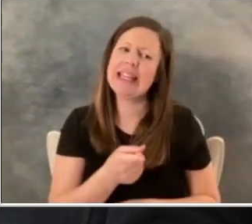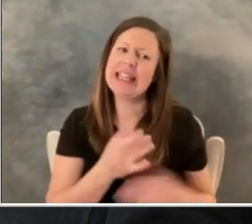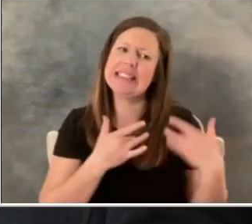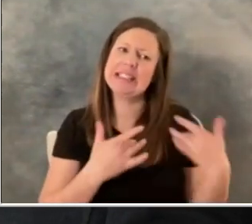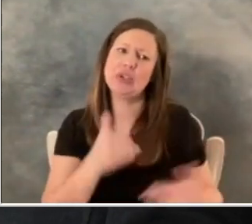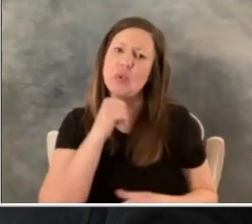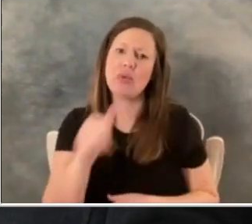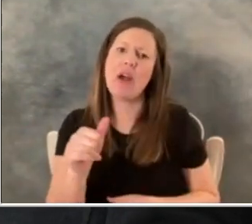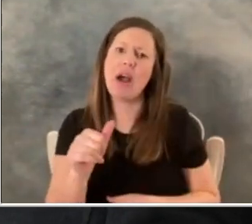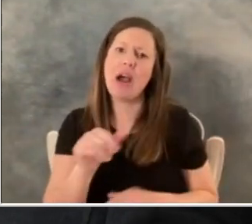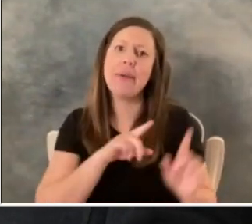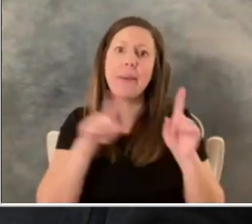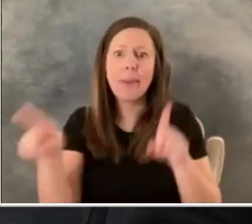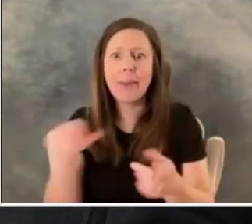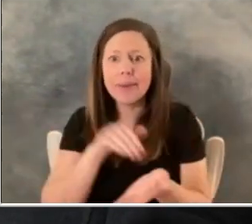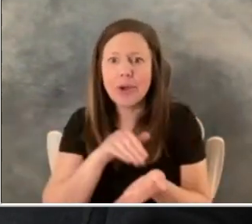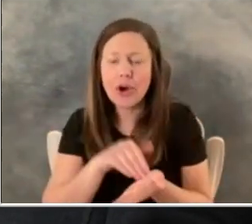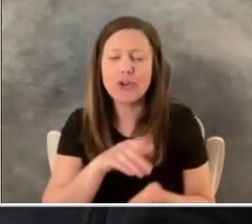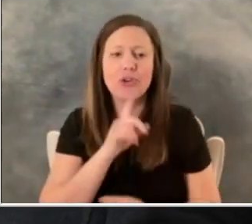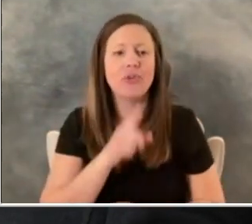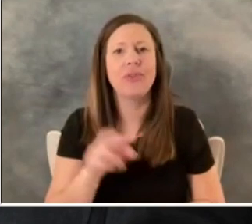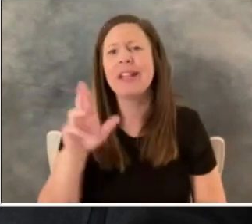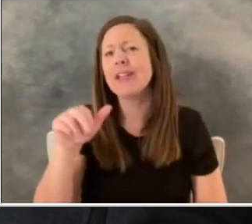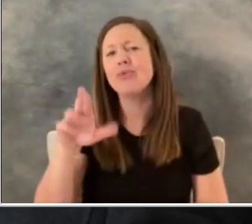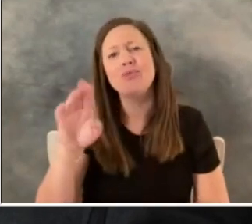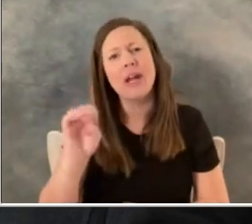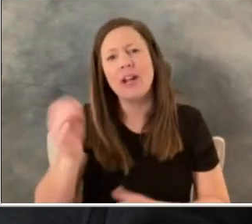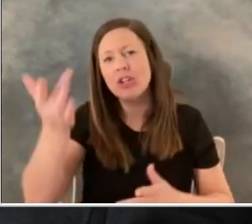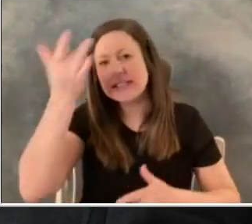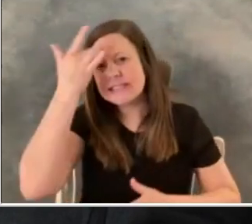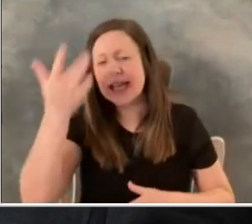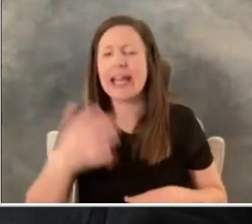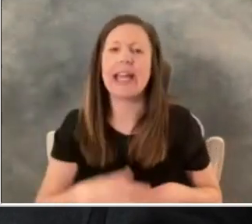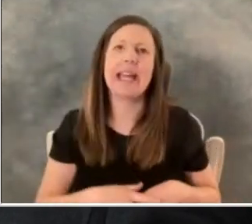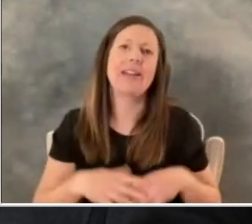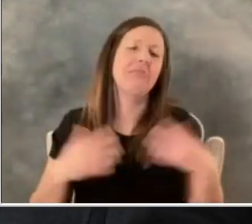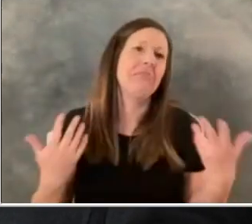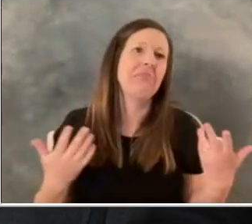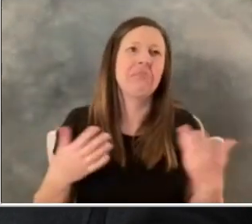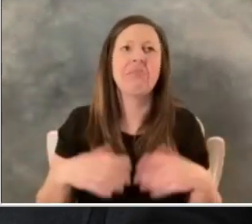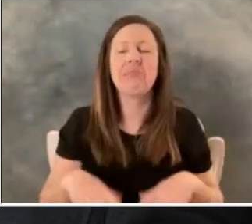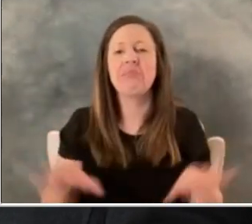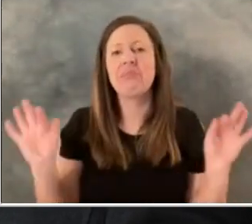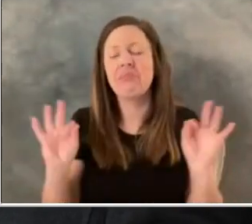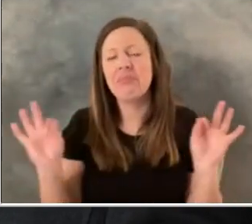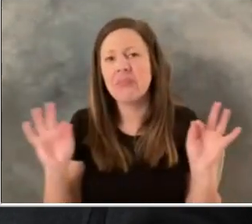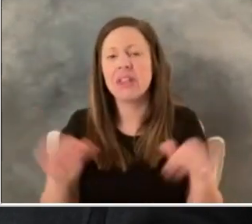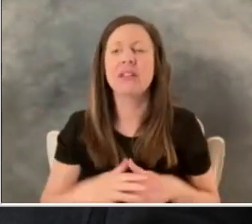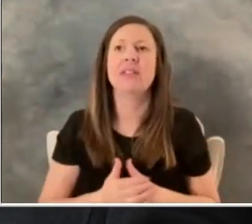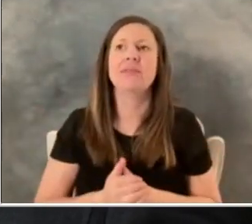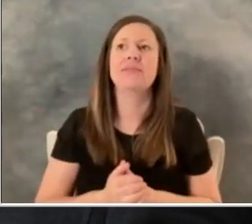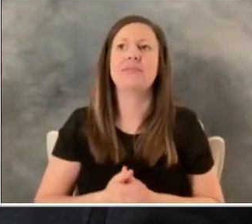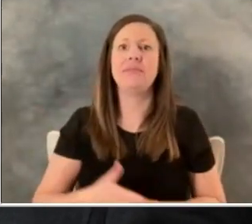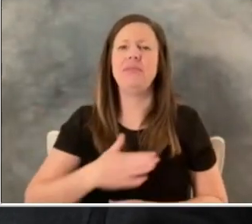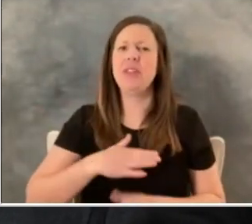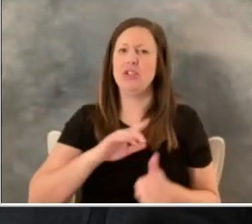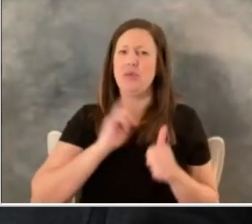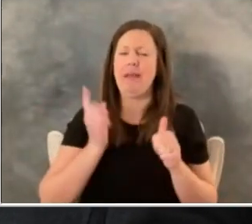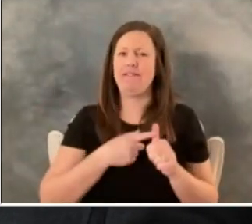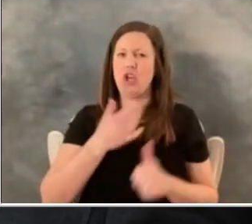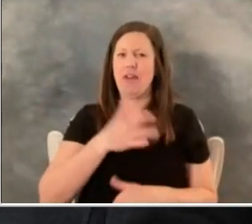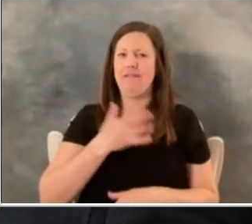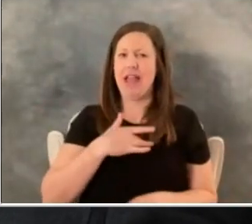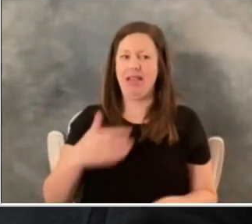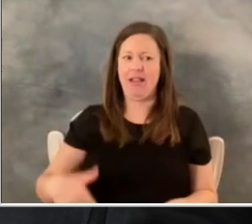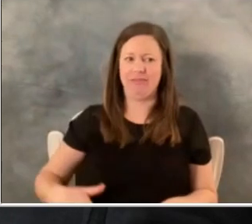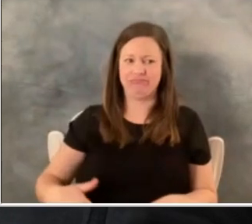doctor. He hardly gets sick. When he does, he says, no, we don't need to go to the doctor. So my first clue was when he